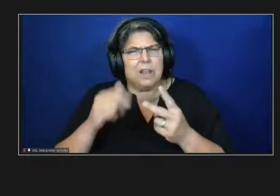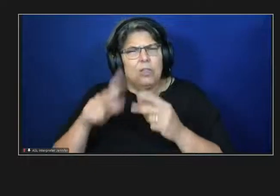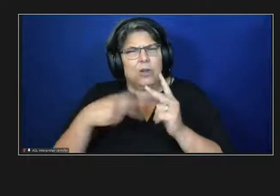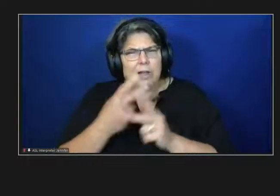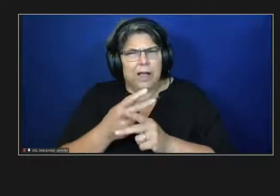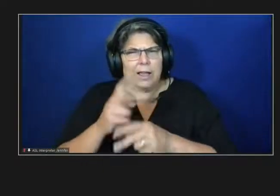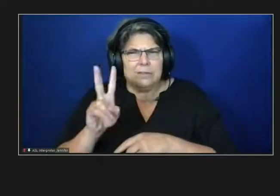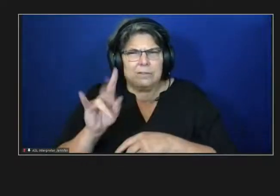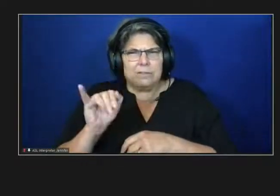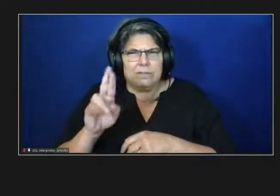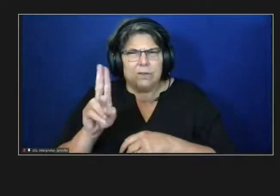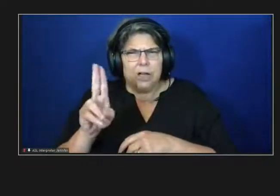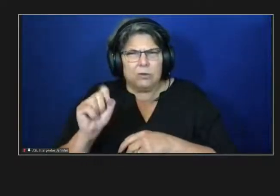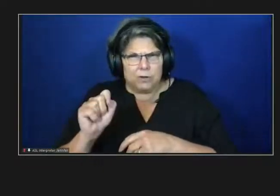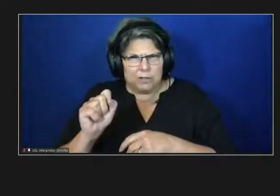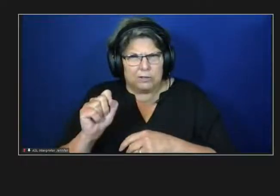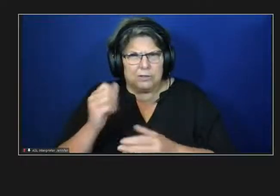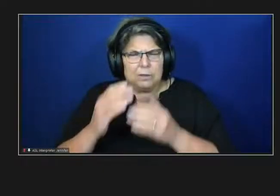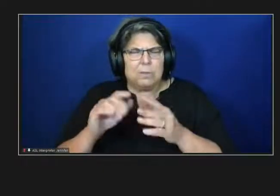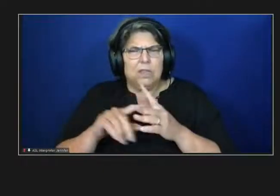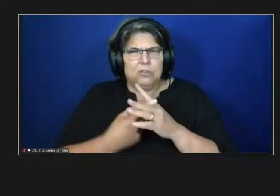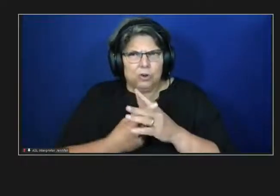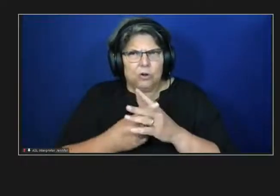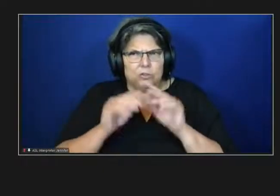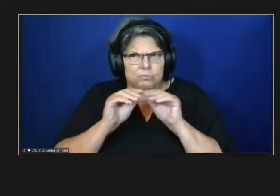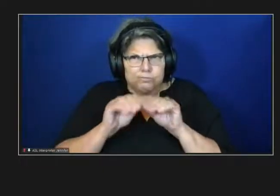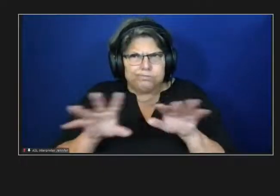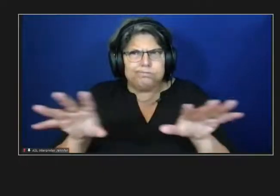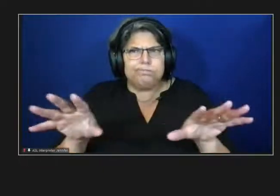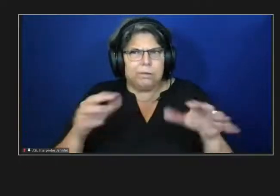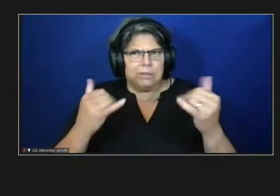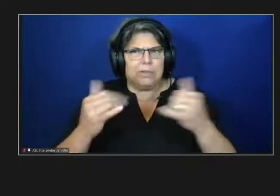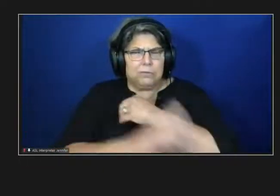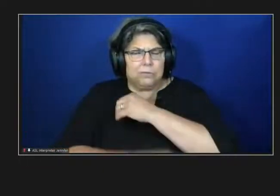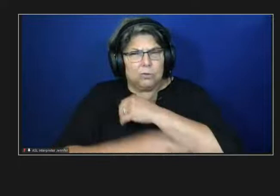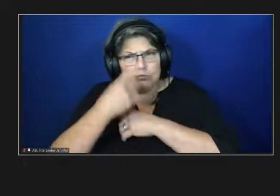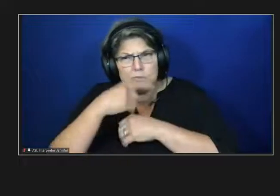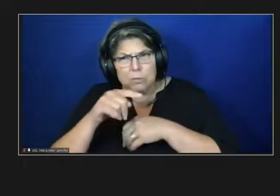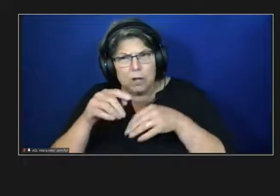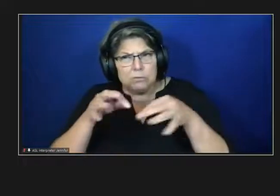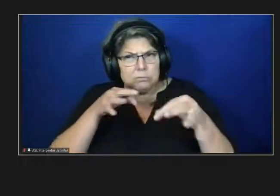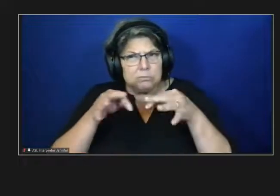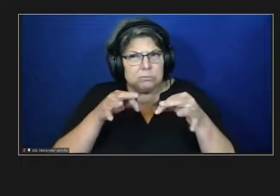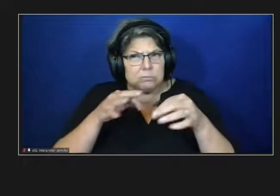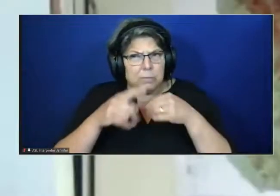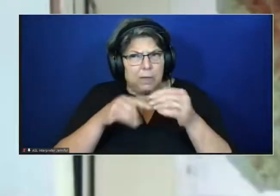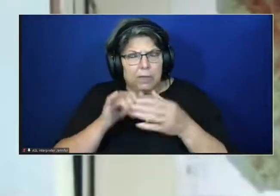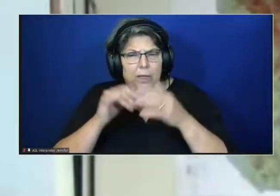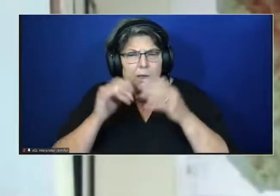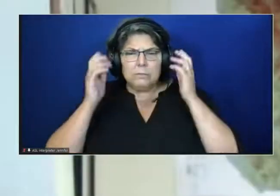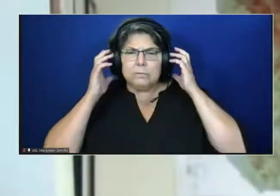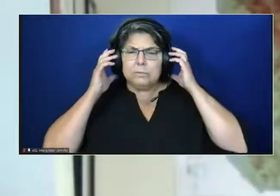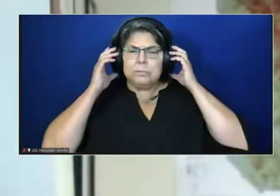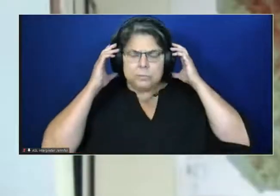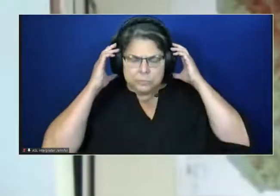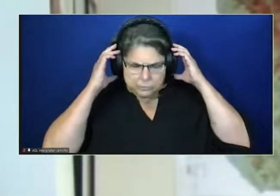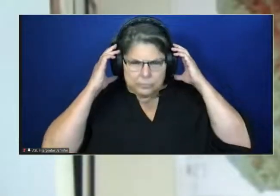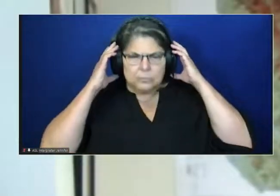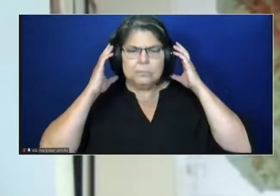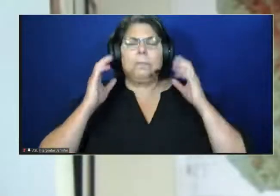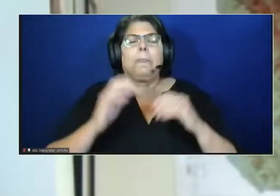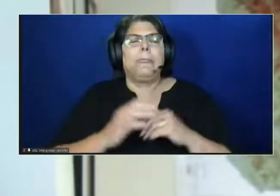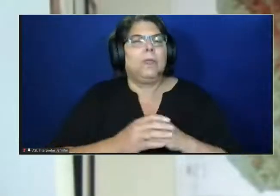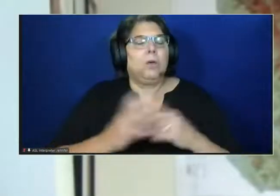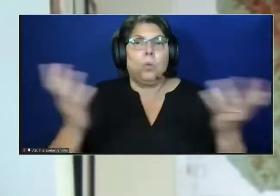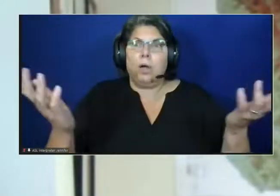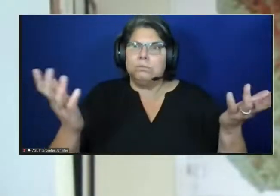that might be resurging this fall. So you could elaborate on that a little bit. Well, I will give freely